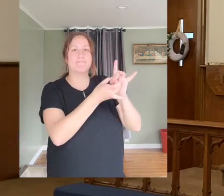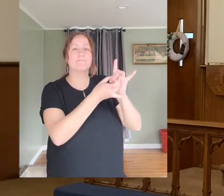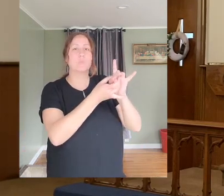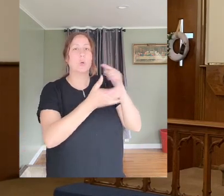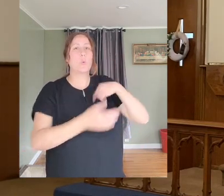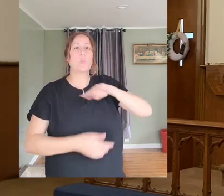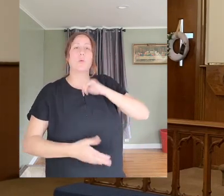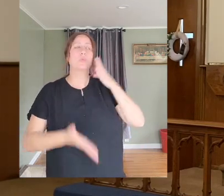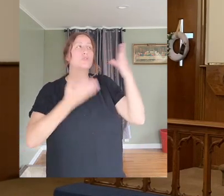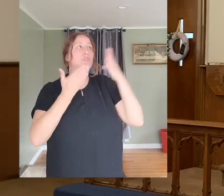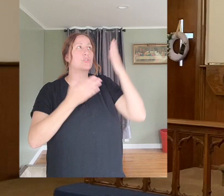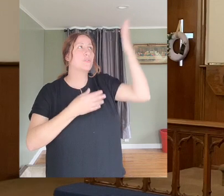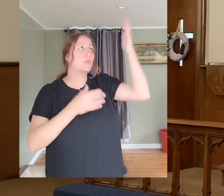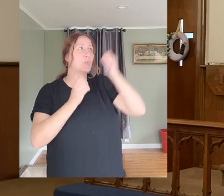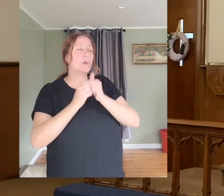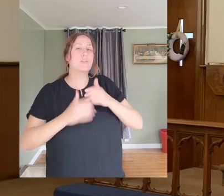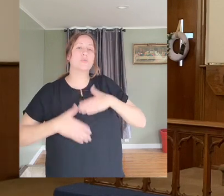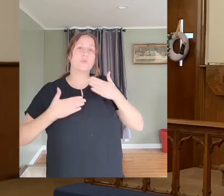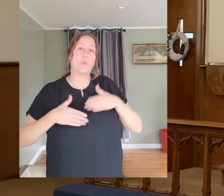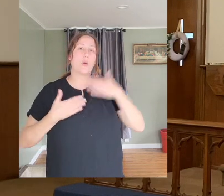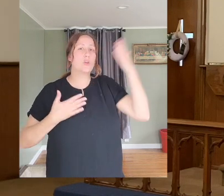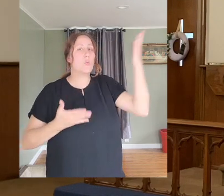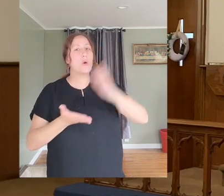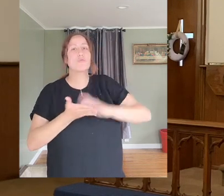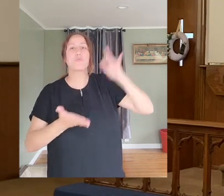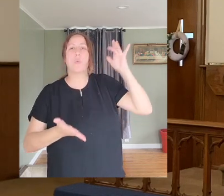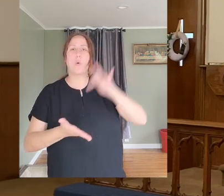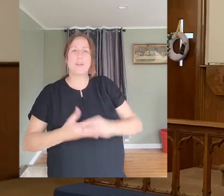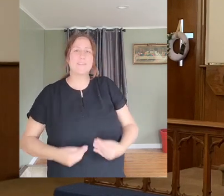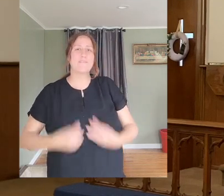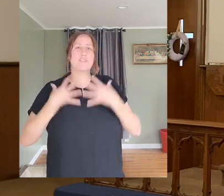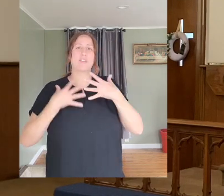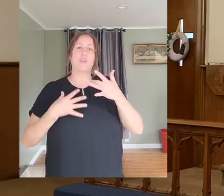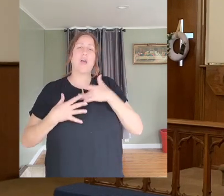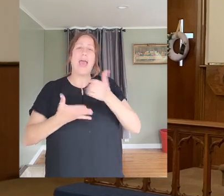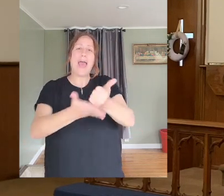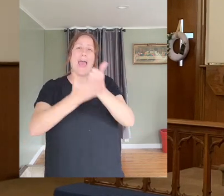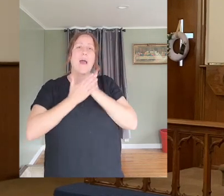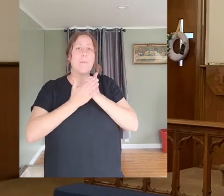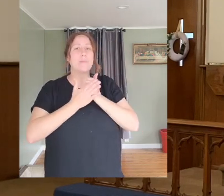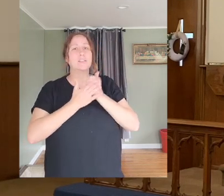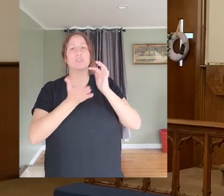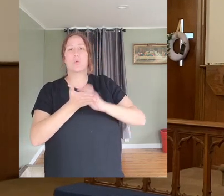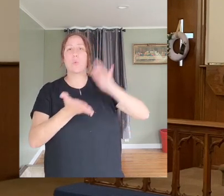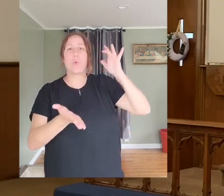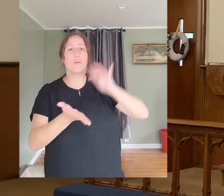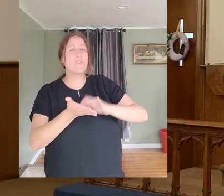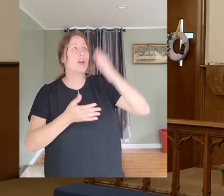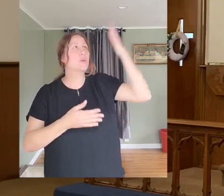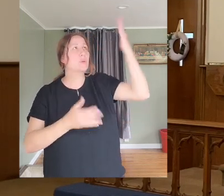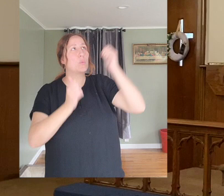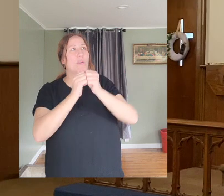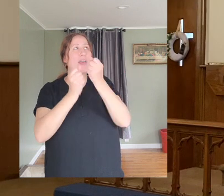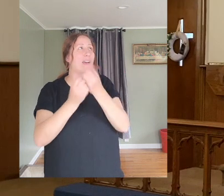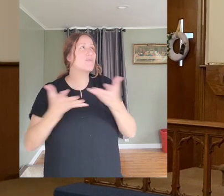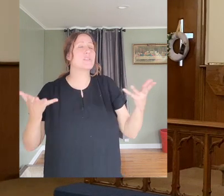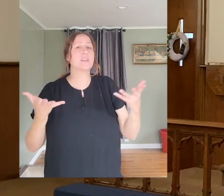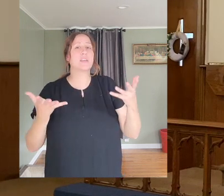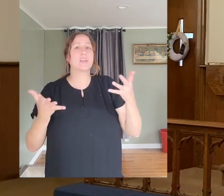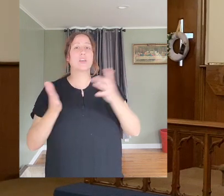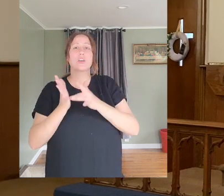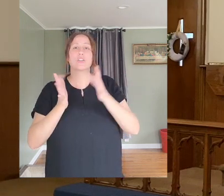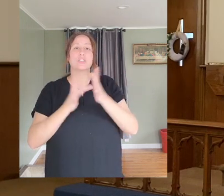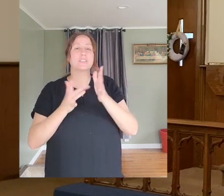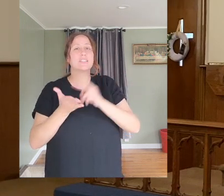glory has filled our hearts. Help us to glorify you in all things. Christ is risen. He